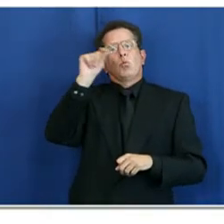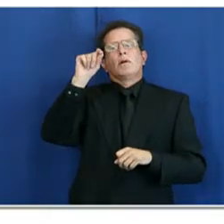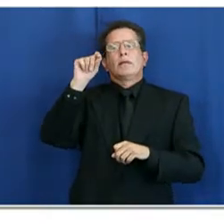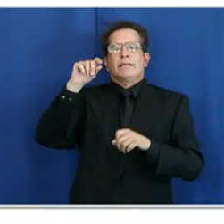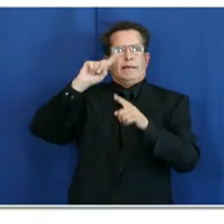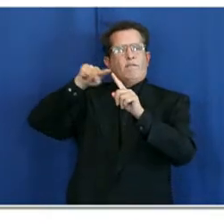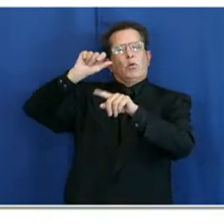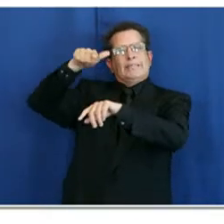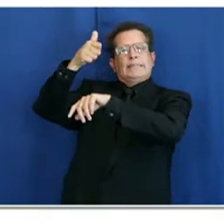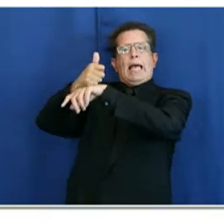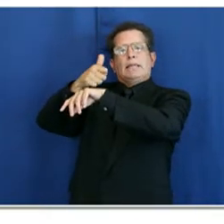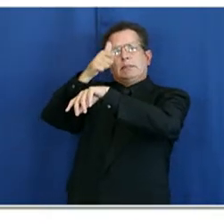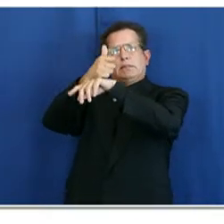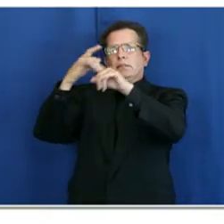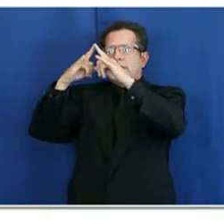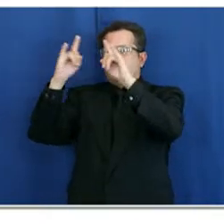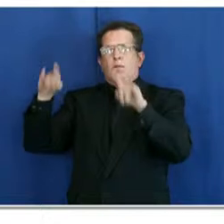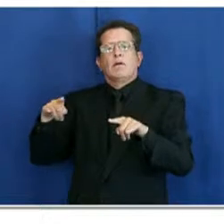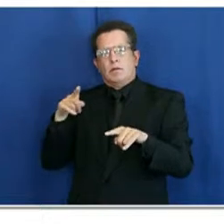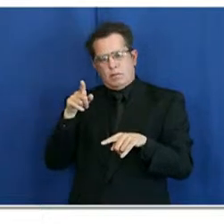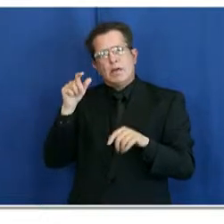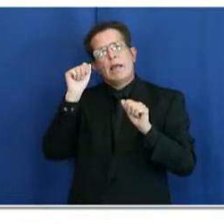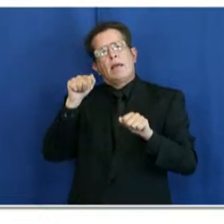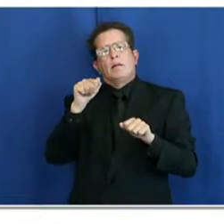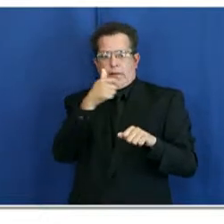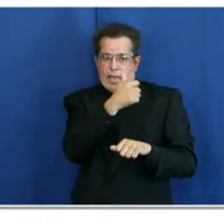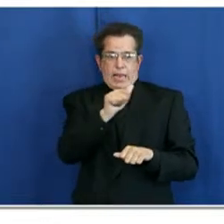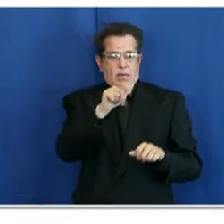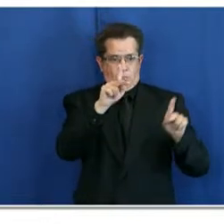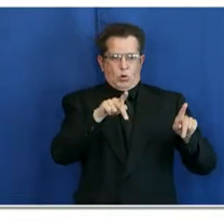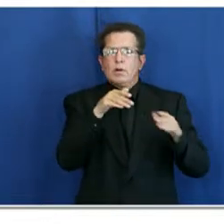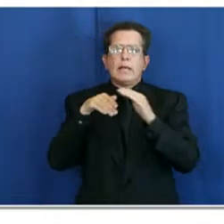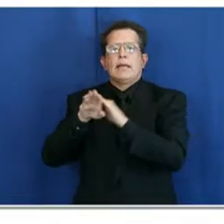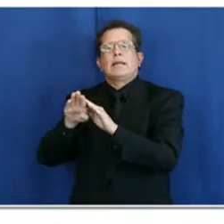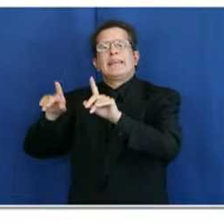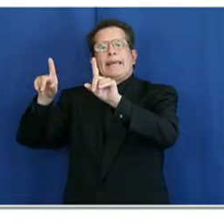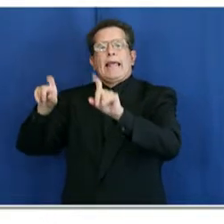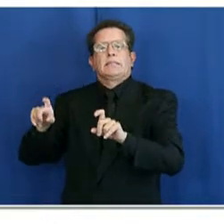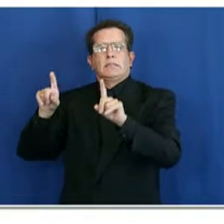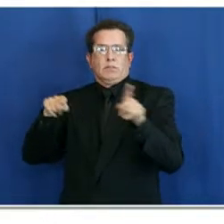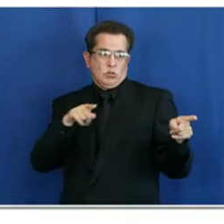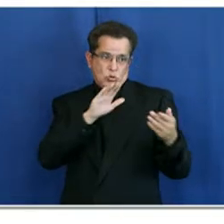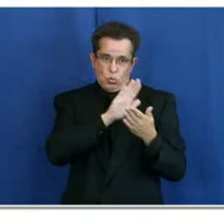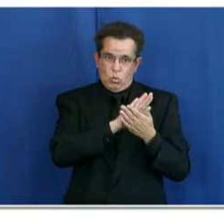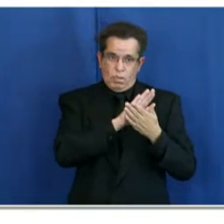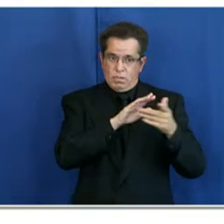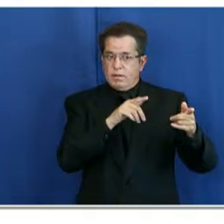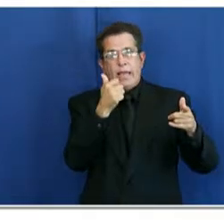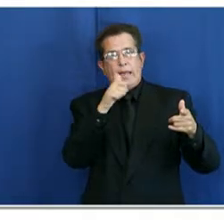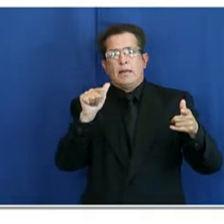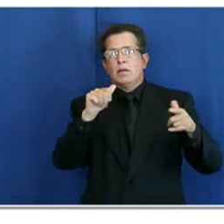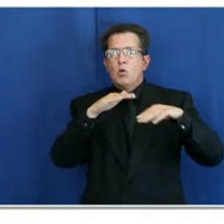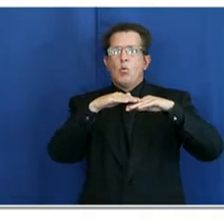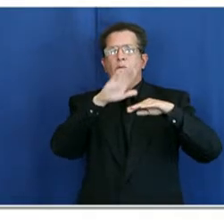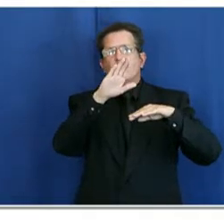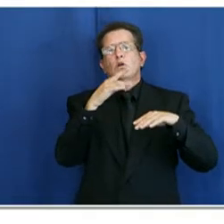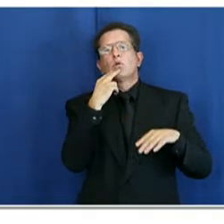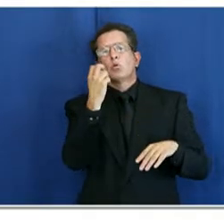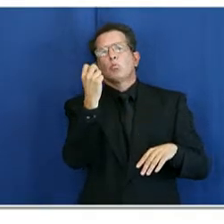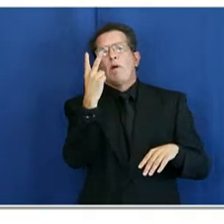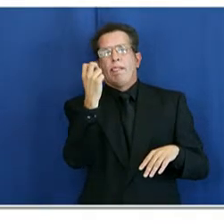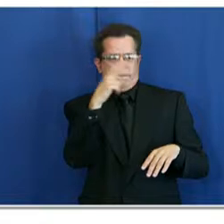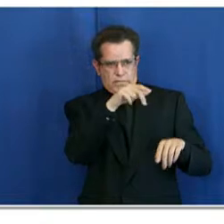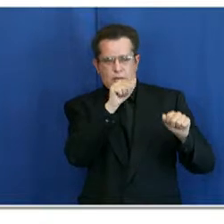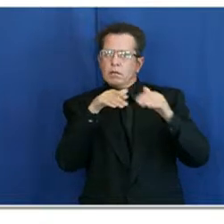sites, including the 4 no appointment locations for anyone, including school personnel and youth over the age of 12. We are increasing